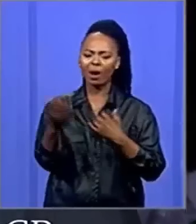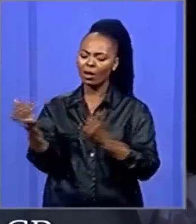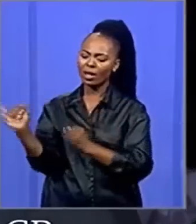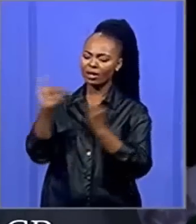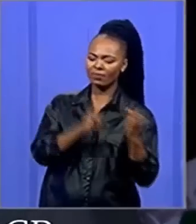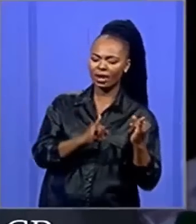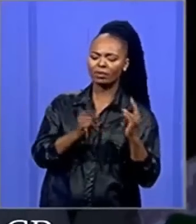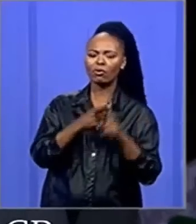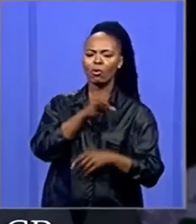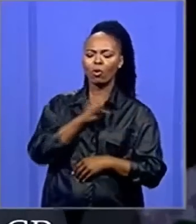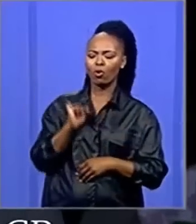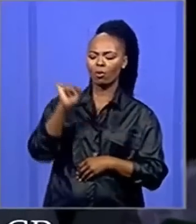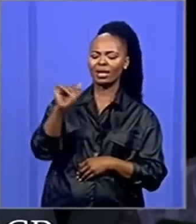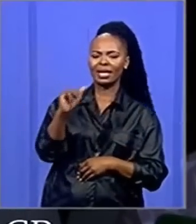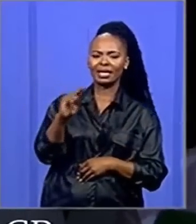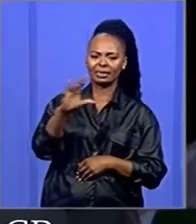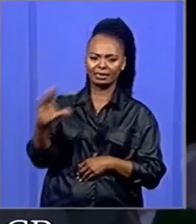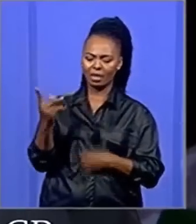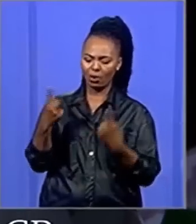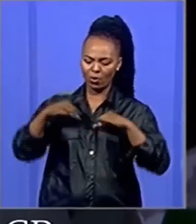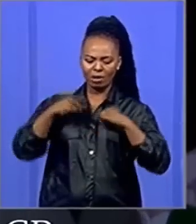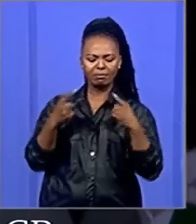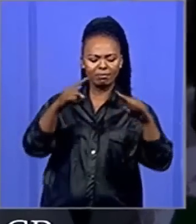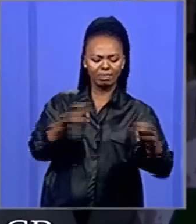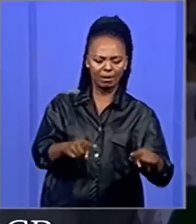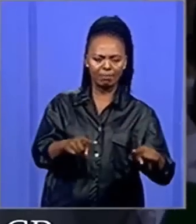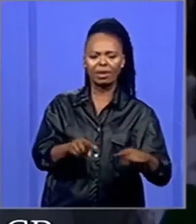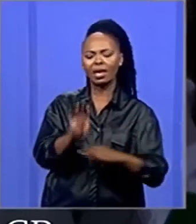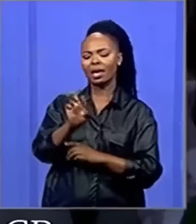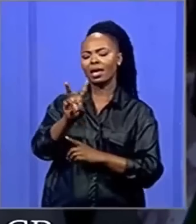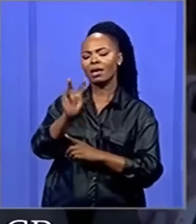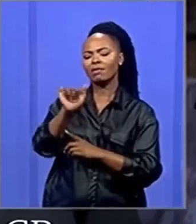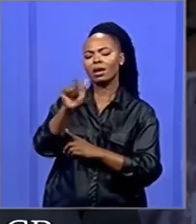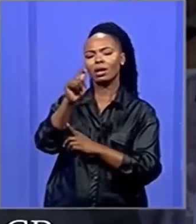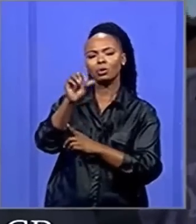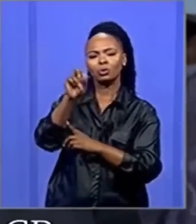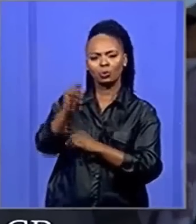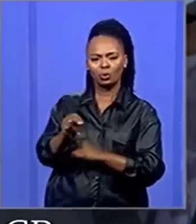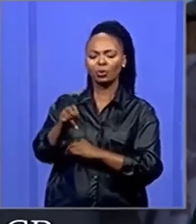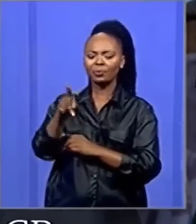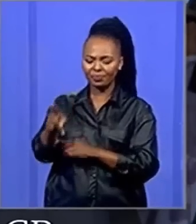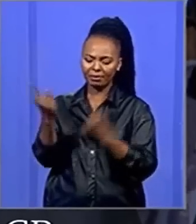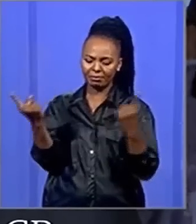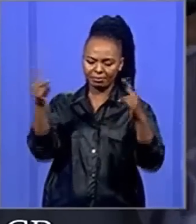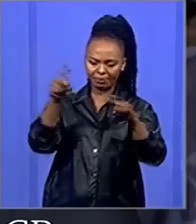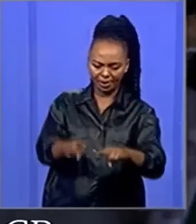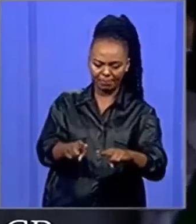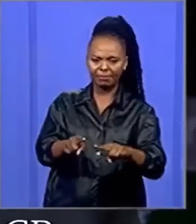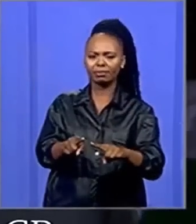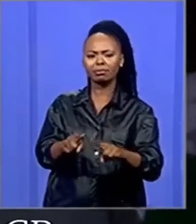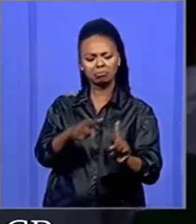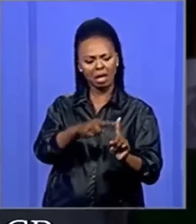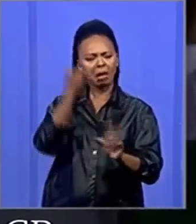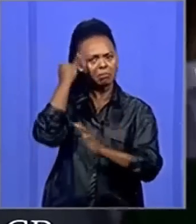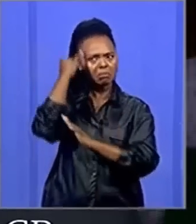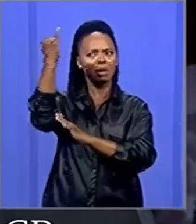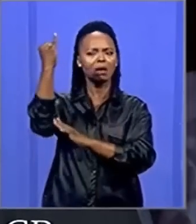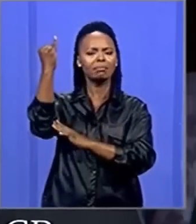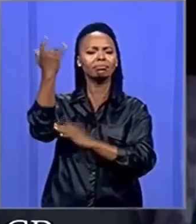comrades of the ANC who said they want to come and join ACT. And they initiated it, and it is